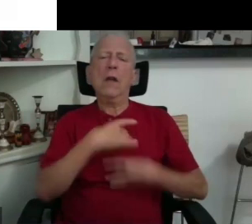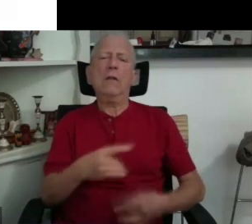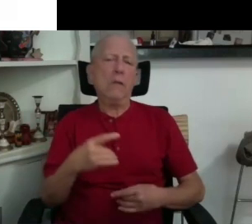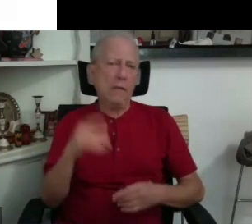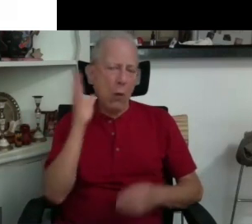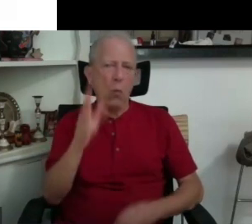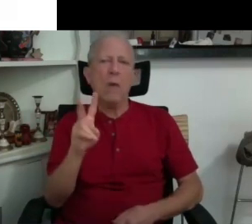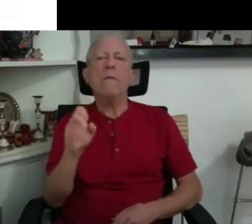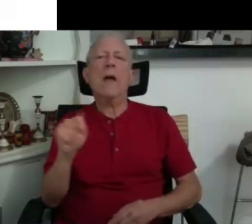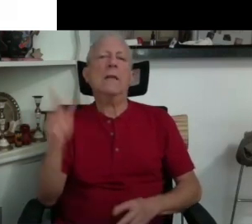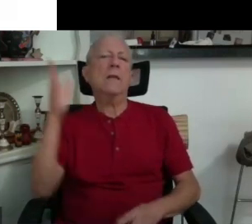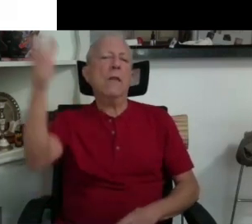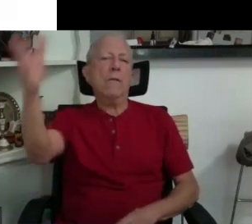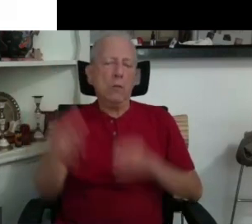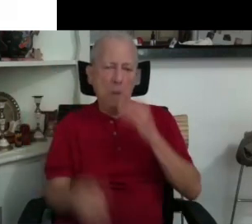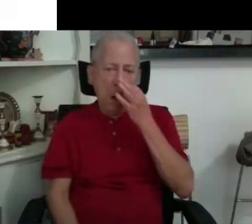date.